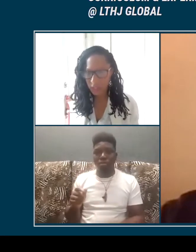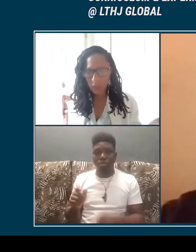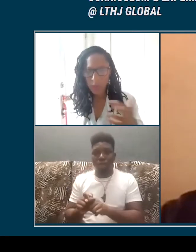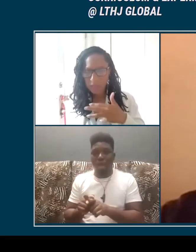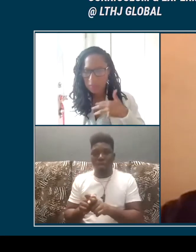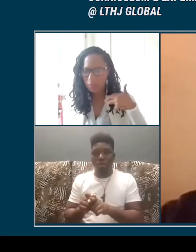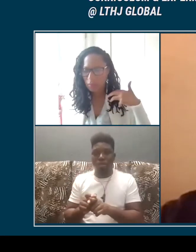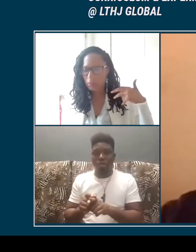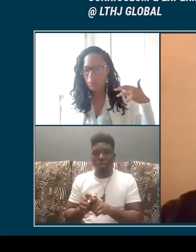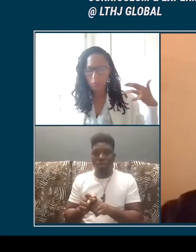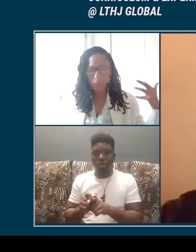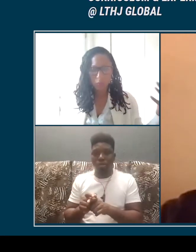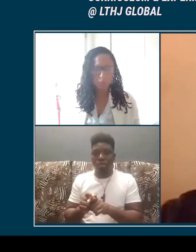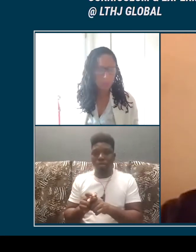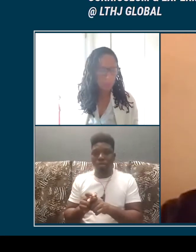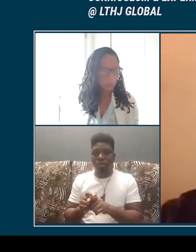neurodivergent.